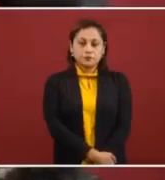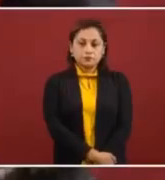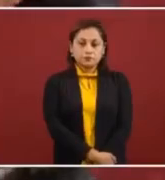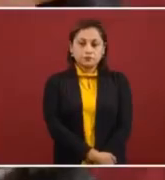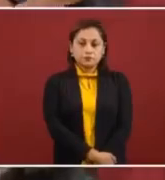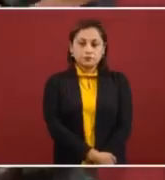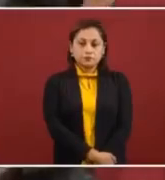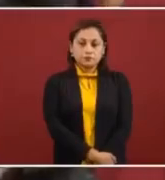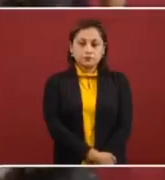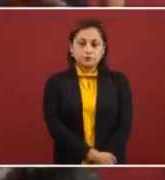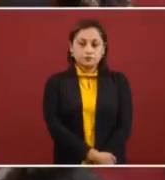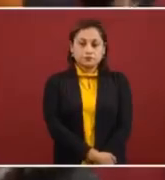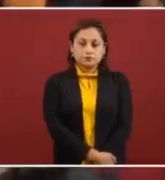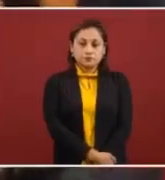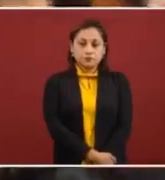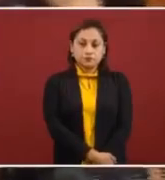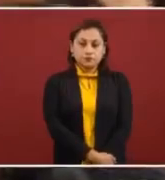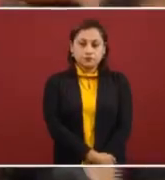Pretty cool.